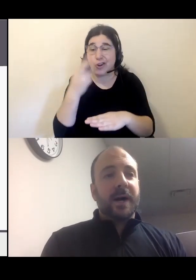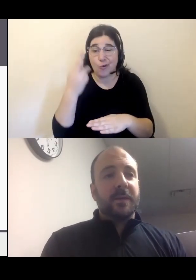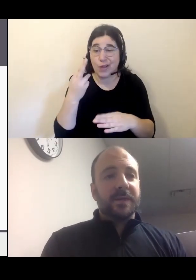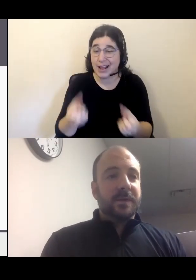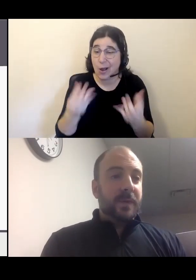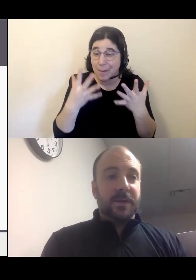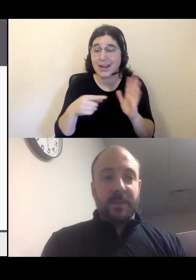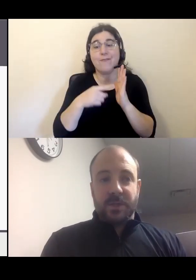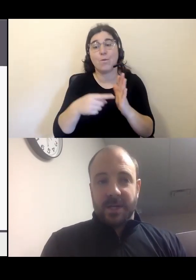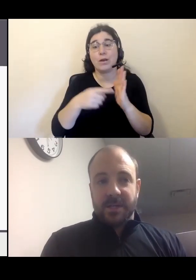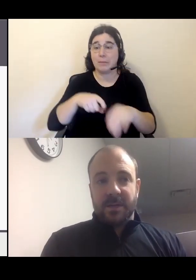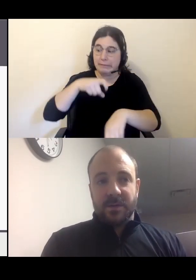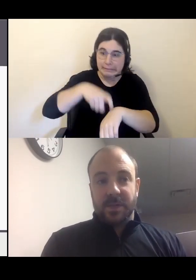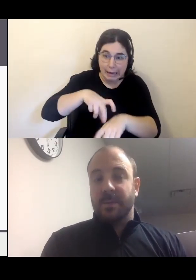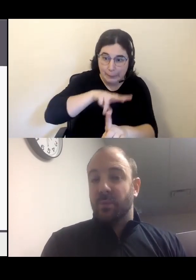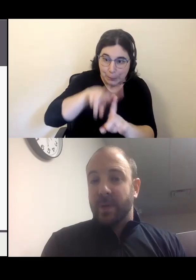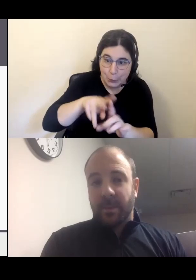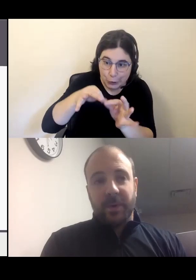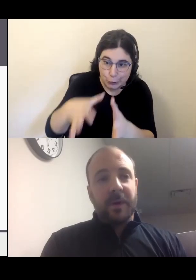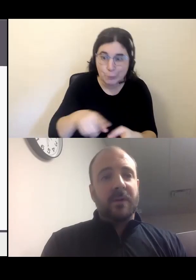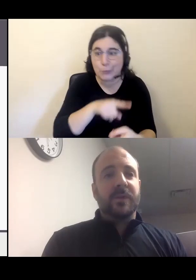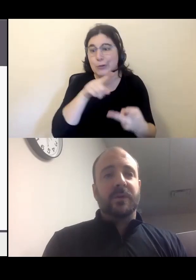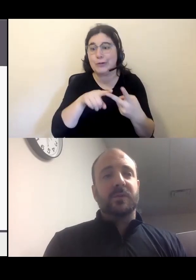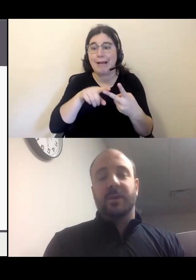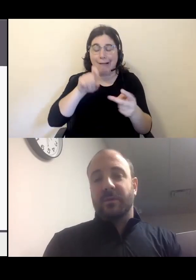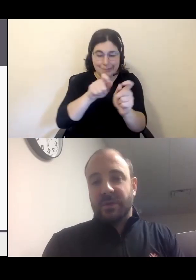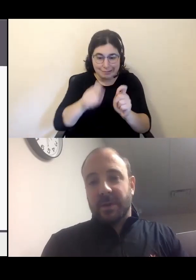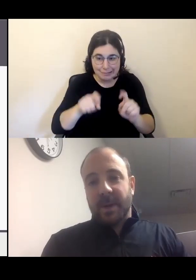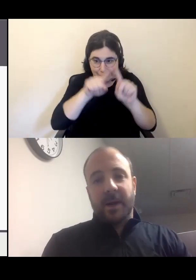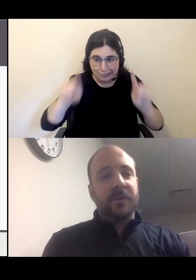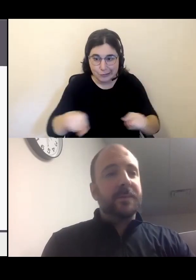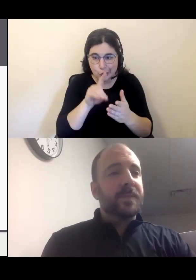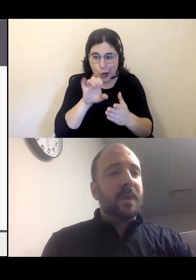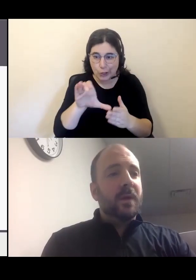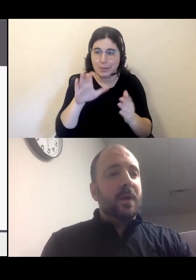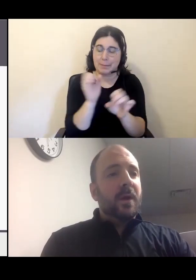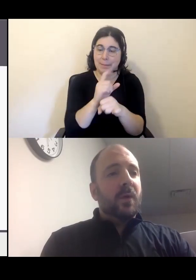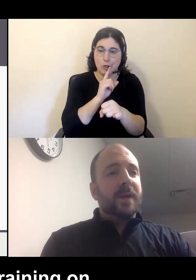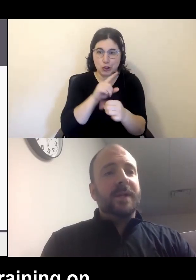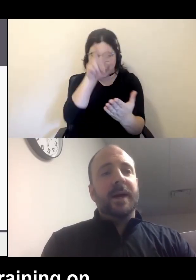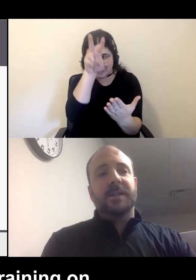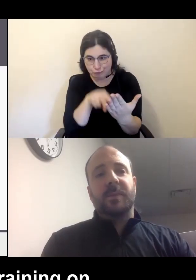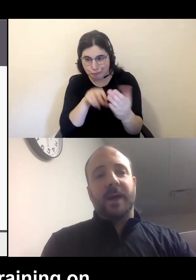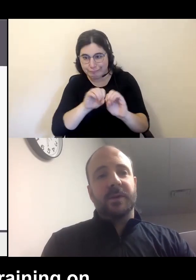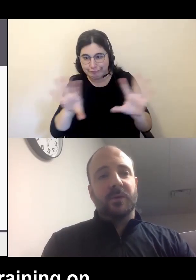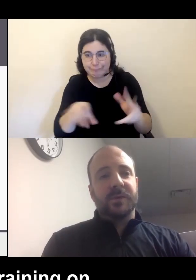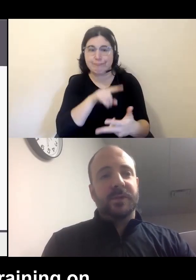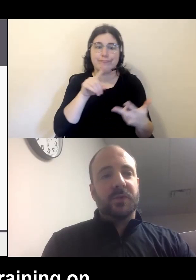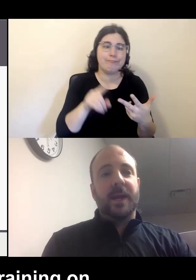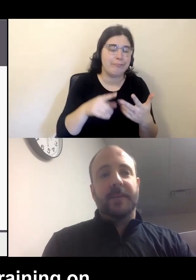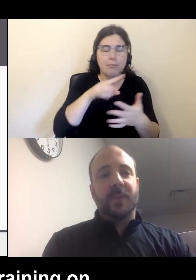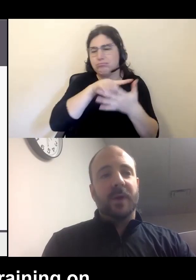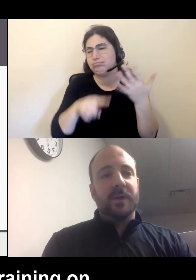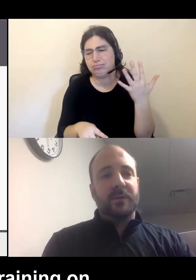way the documents needed to be adjusted just to be readable for those with low vision among us. What I did not expect was